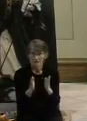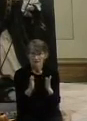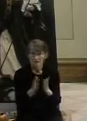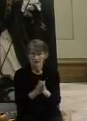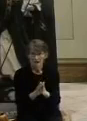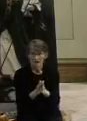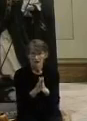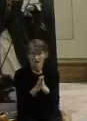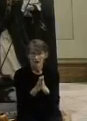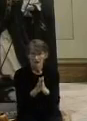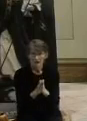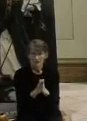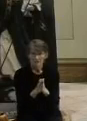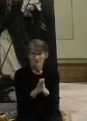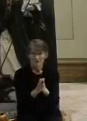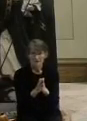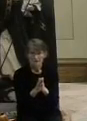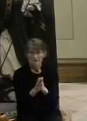Amen,